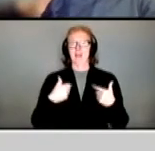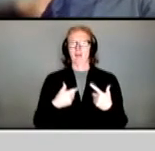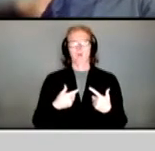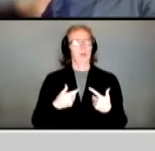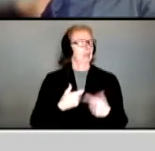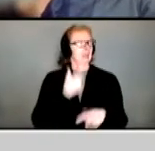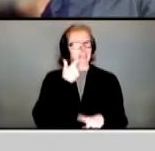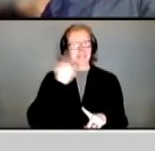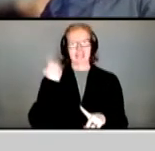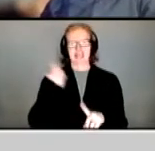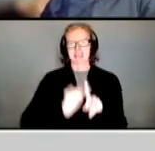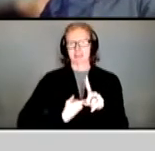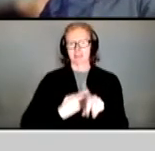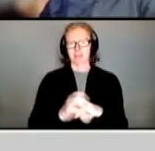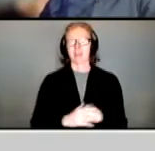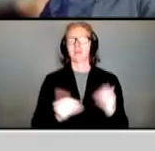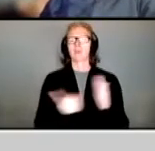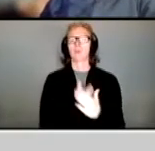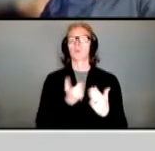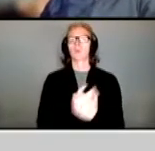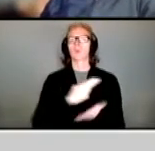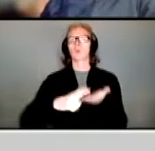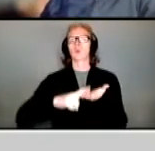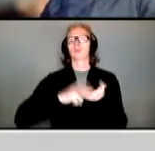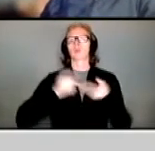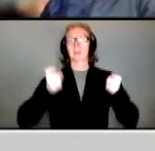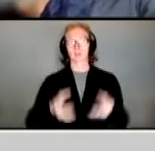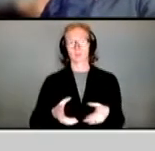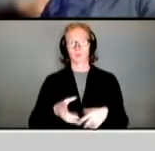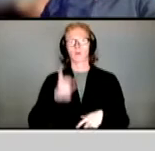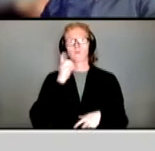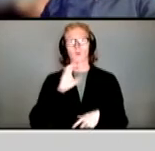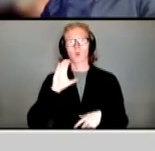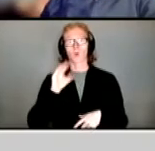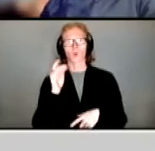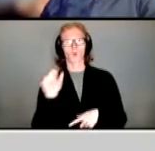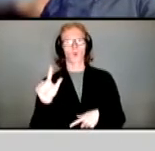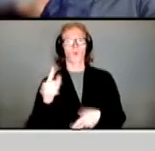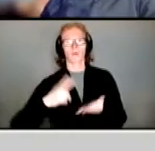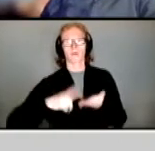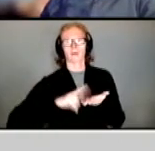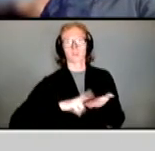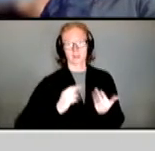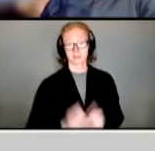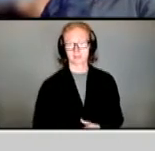month, I guess, the new contract manager for the COCAL contract. And